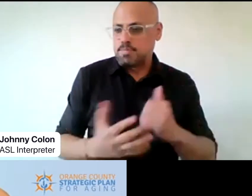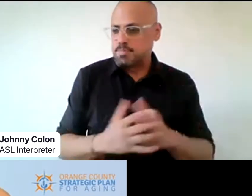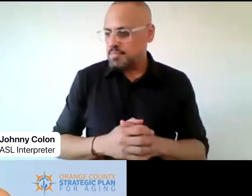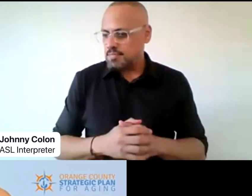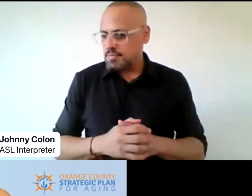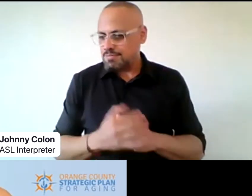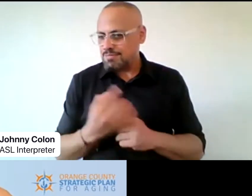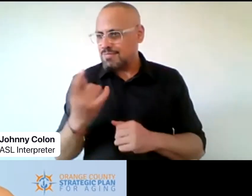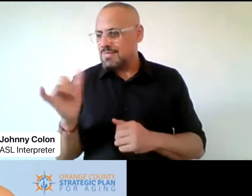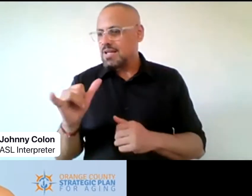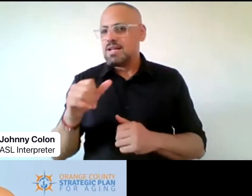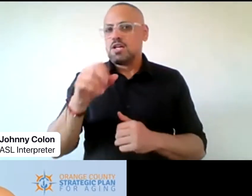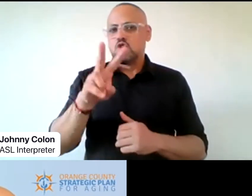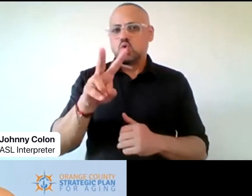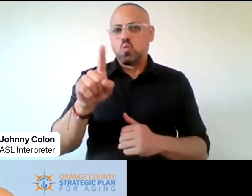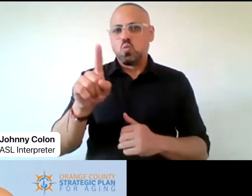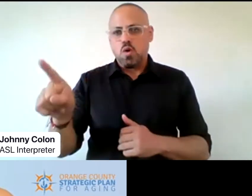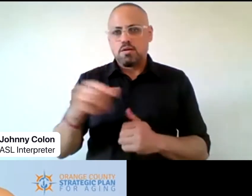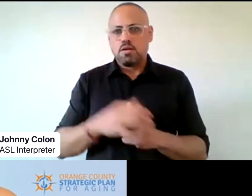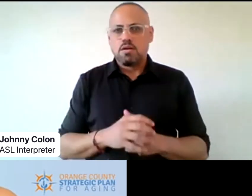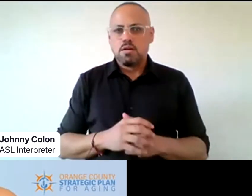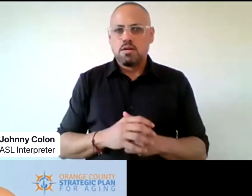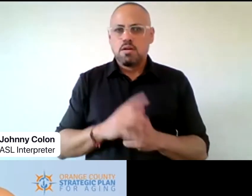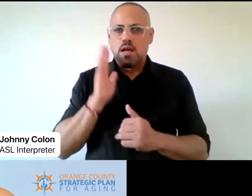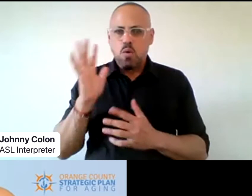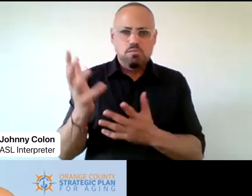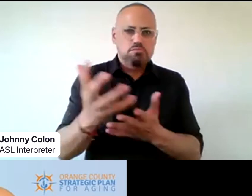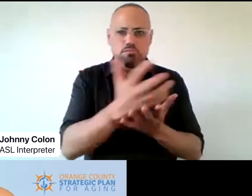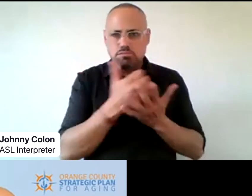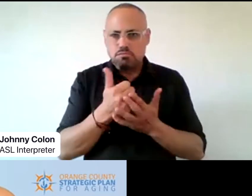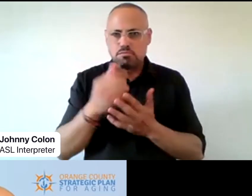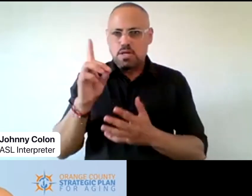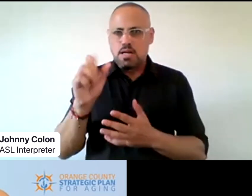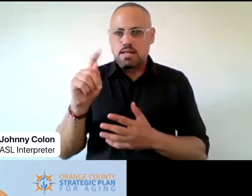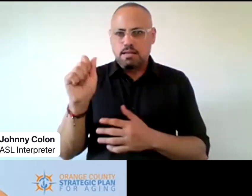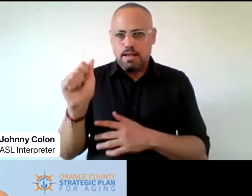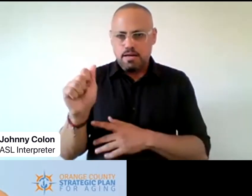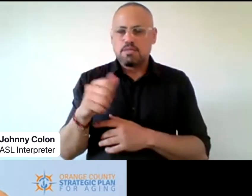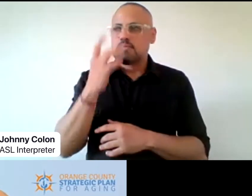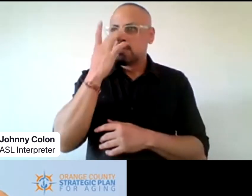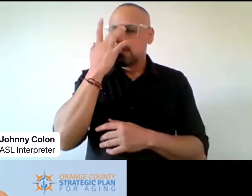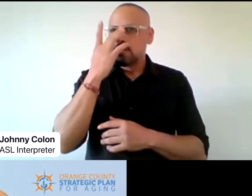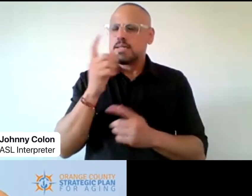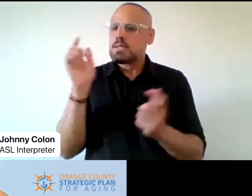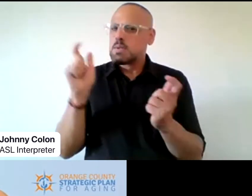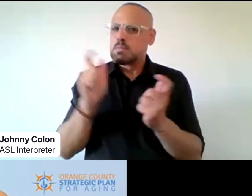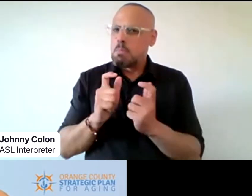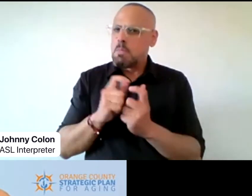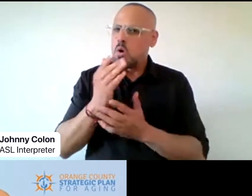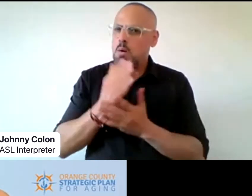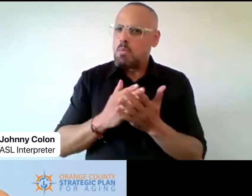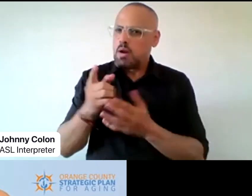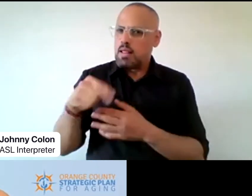something like 211 that will collect data about its users and a very small proportion of